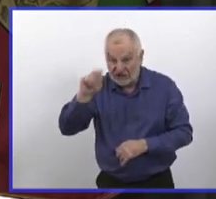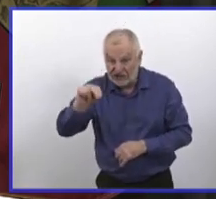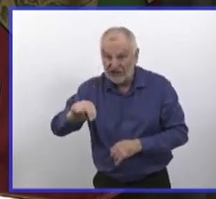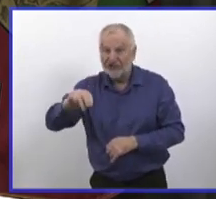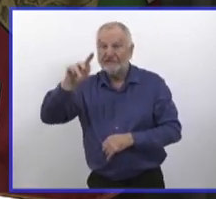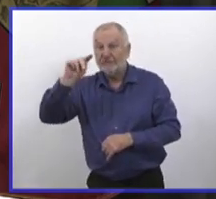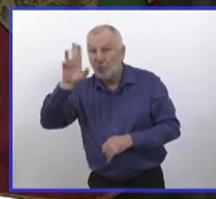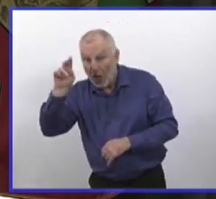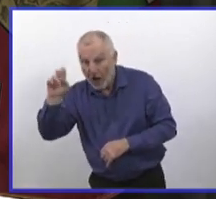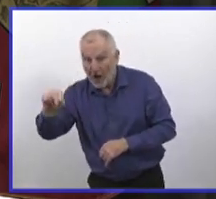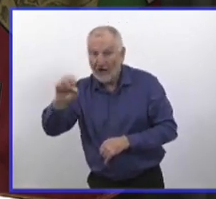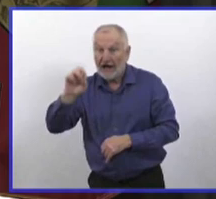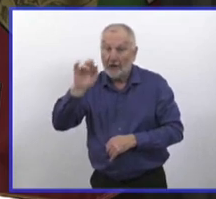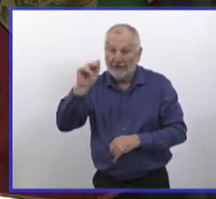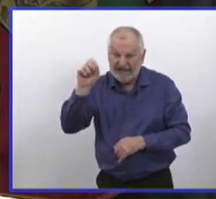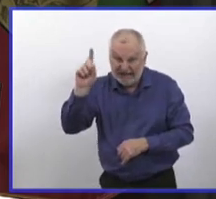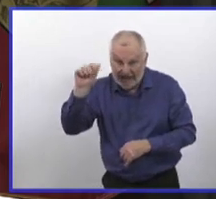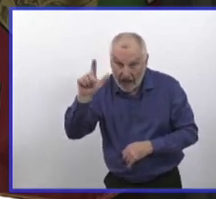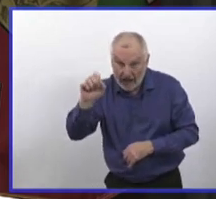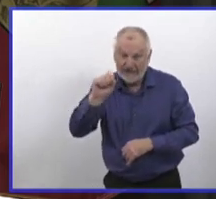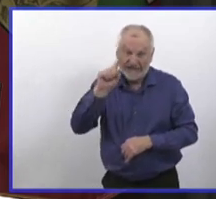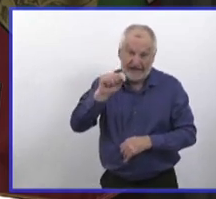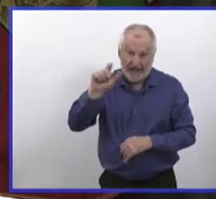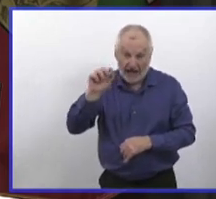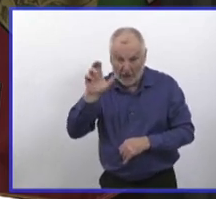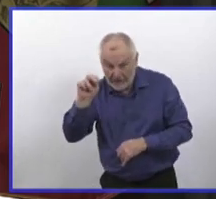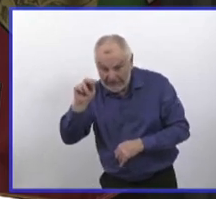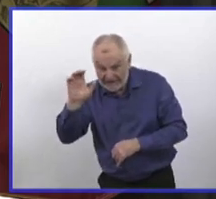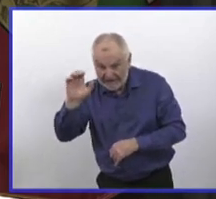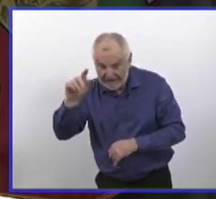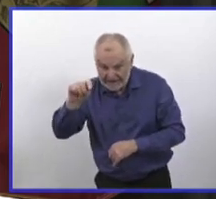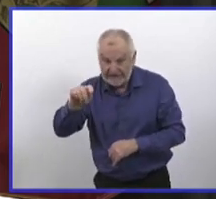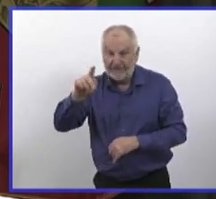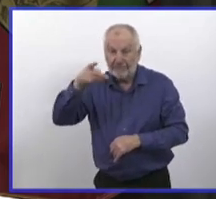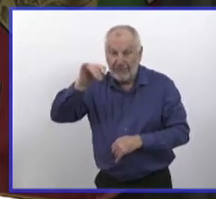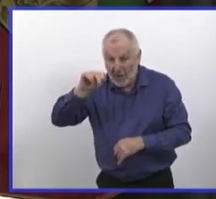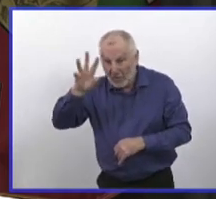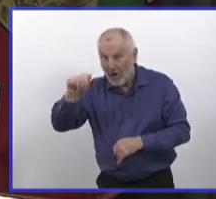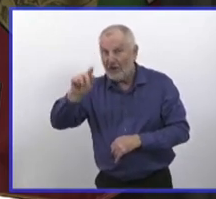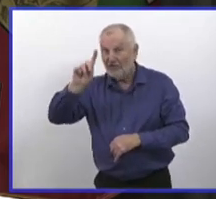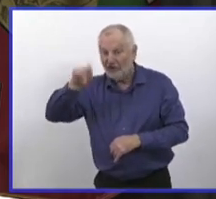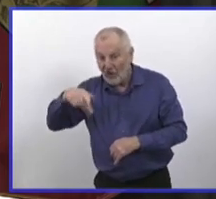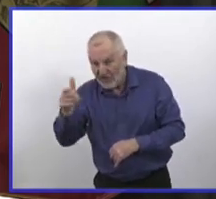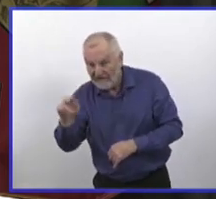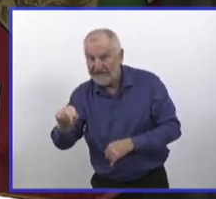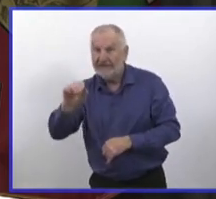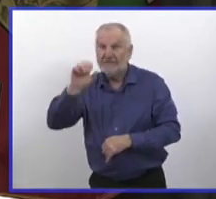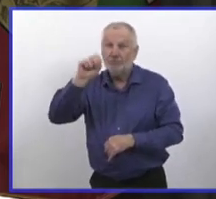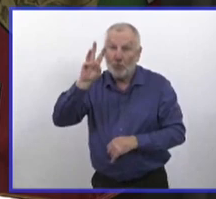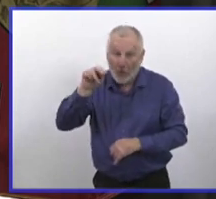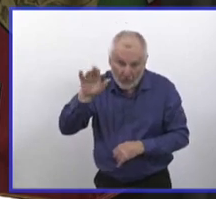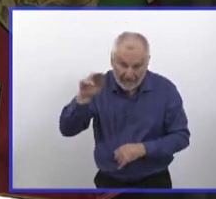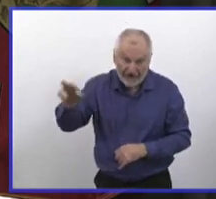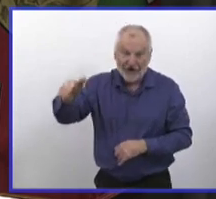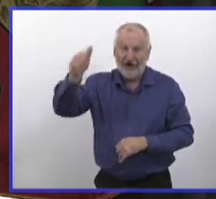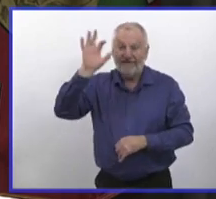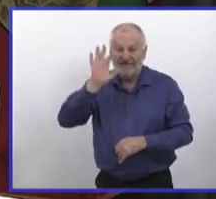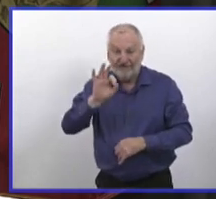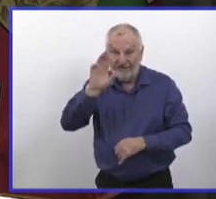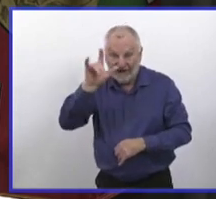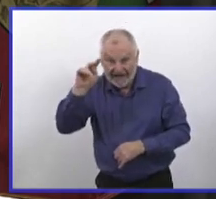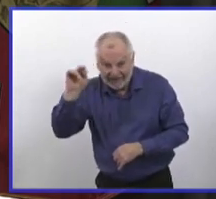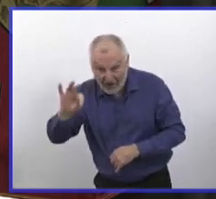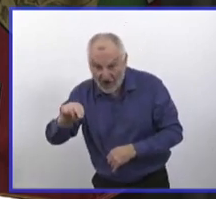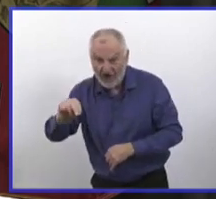Swan River, Flin Flon, and the Pas. So, if you live in or near those communities and you meet the